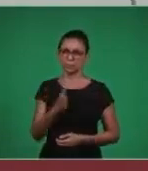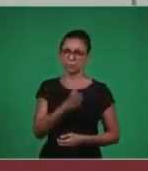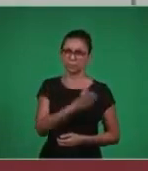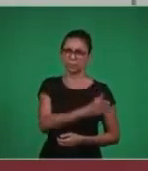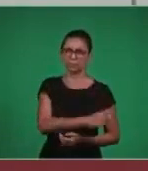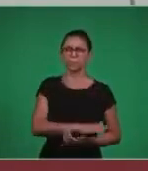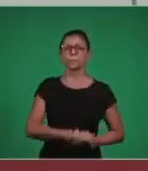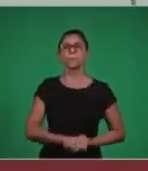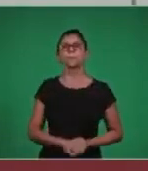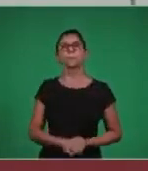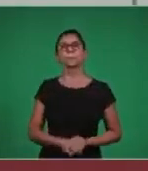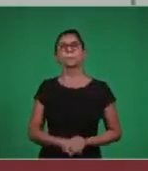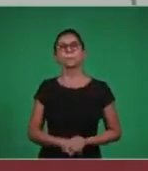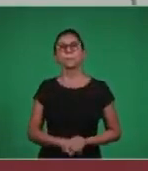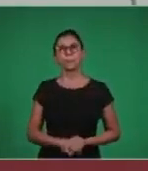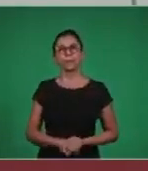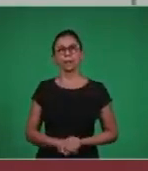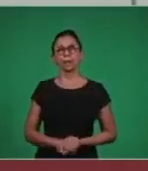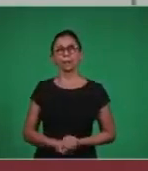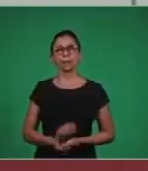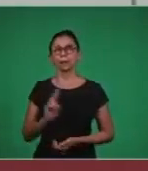slide, that they can do.